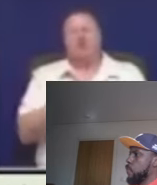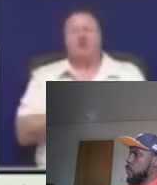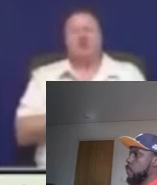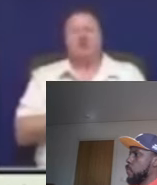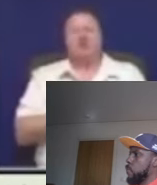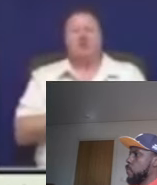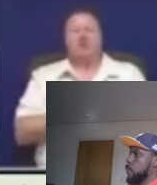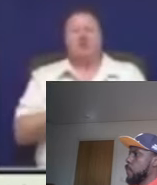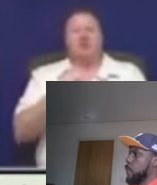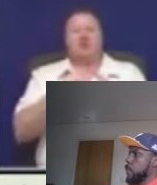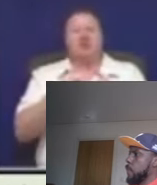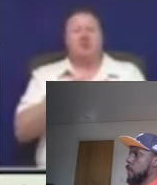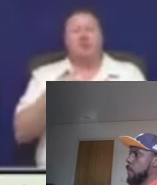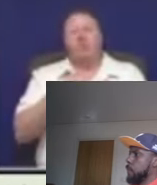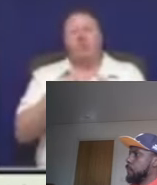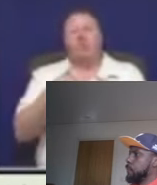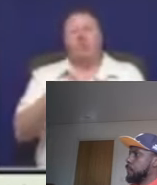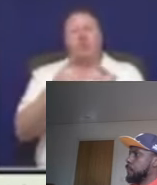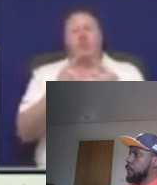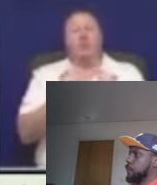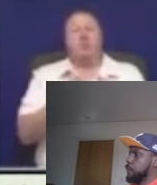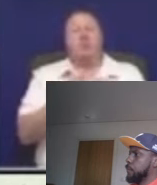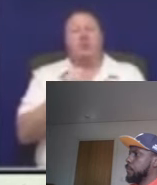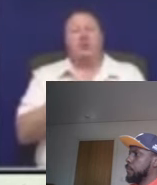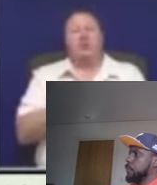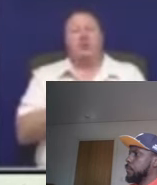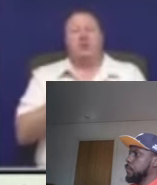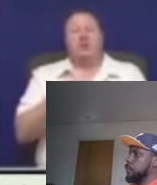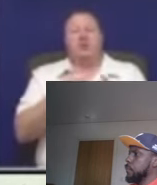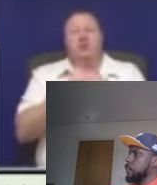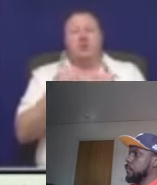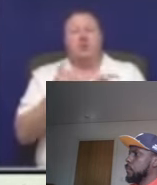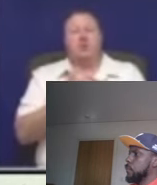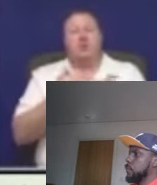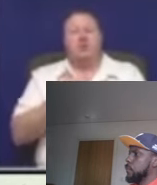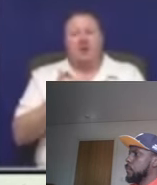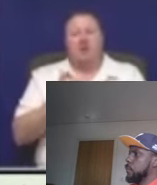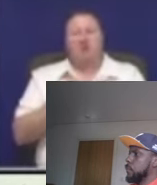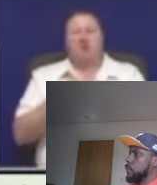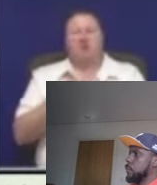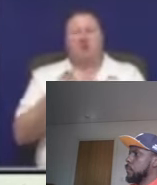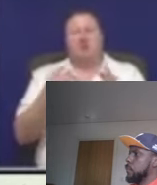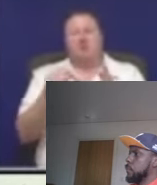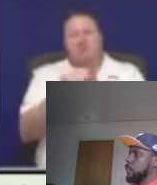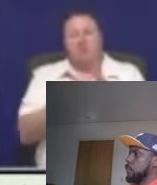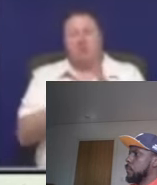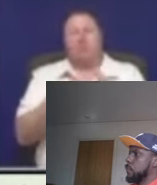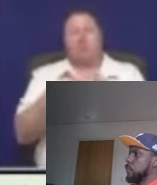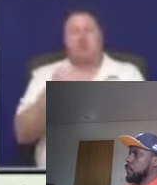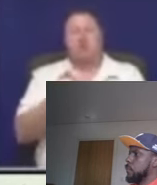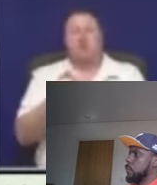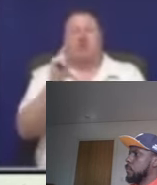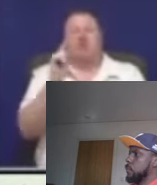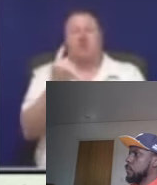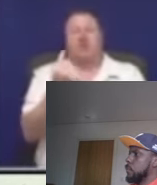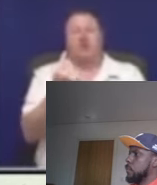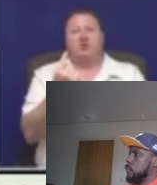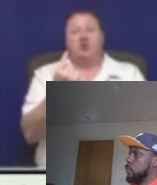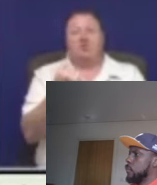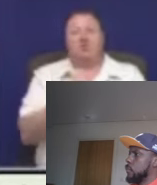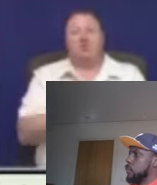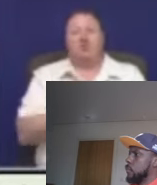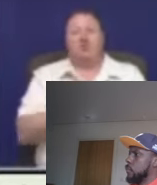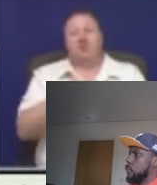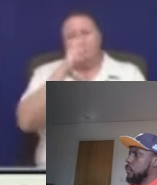several drastic measures to overhaul the way our department manages, executes, and oversees projects. First and foremost, we are